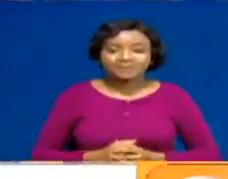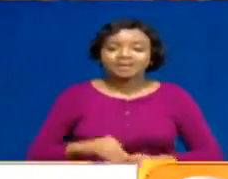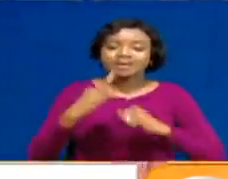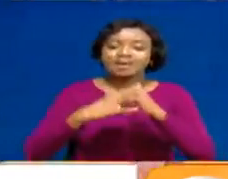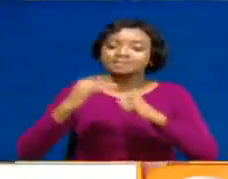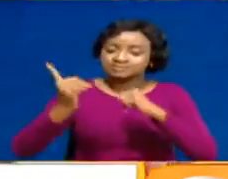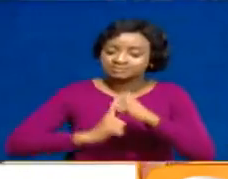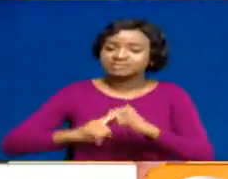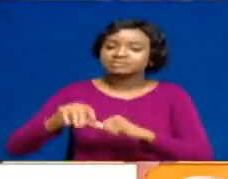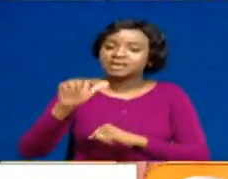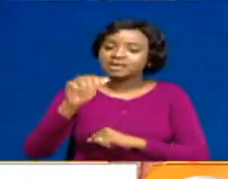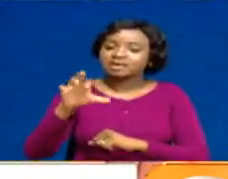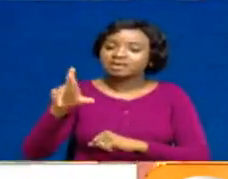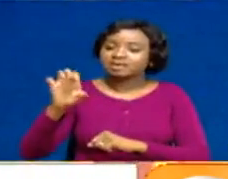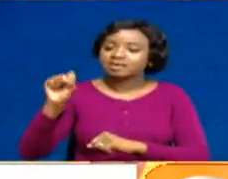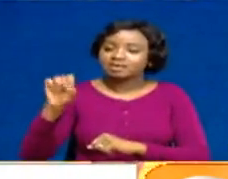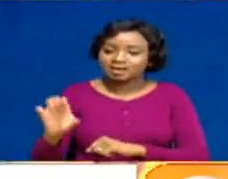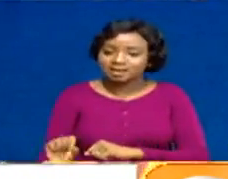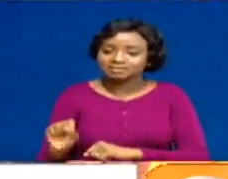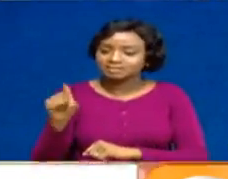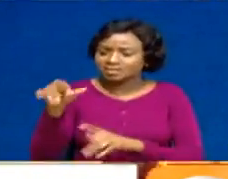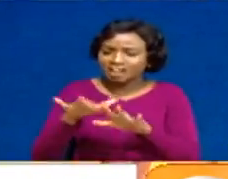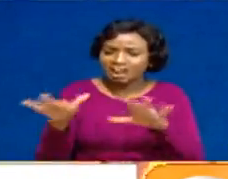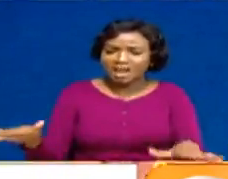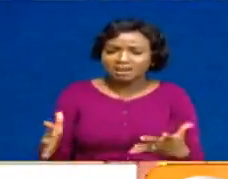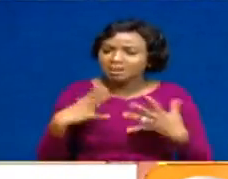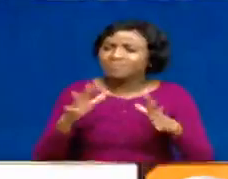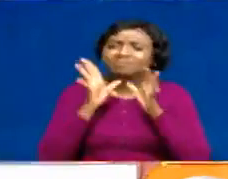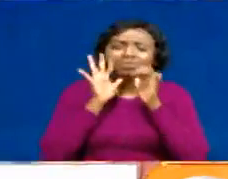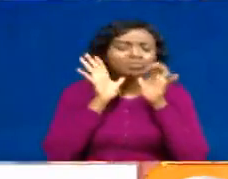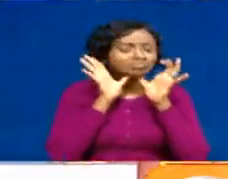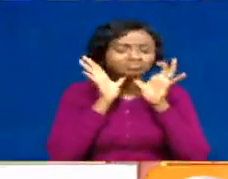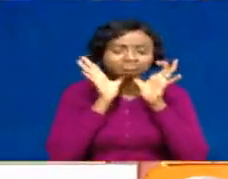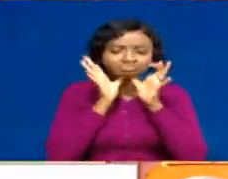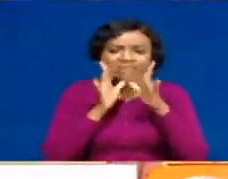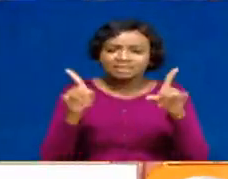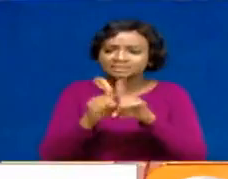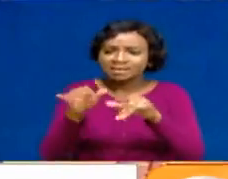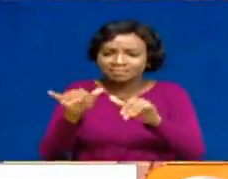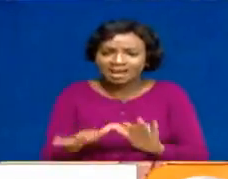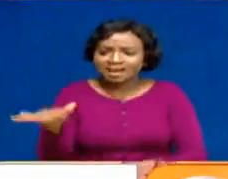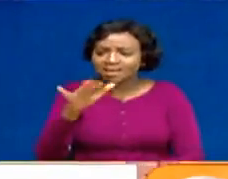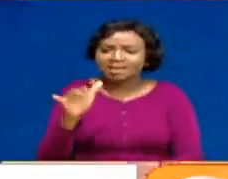86 eka hii shamba na limejaa sahi watu tele na limejaa pia makaburi